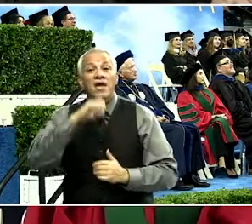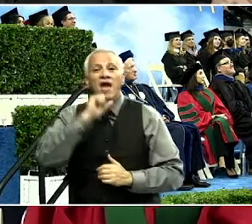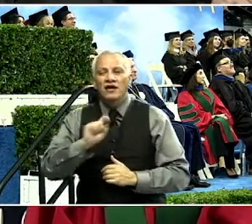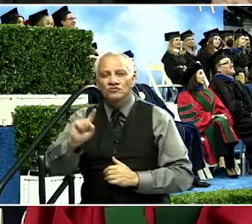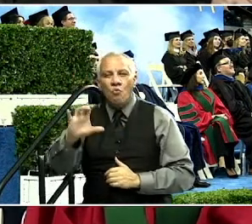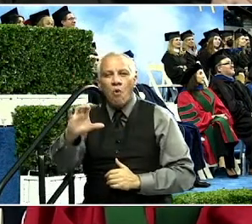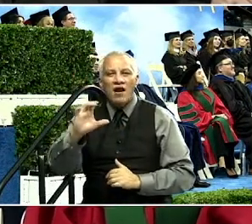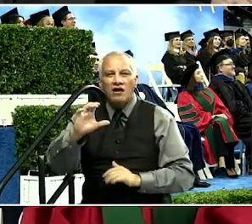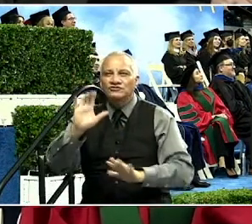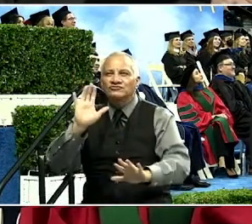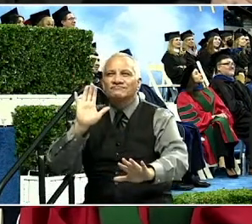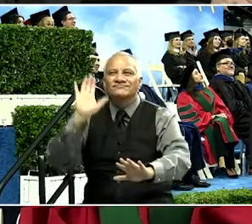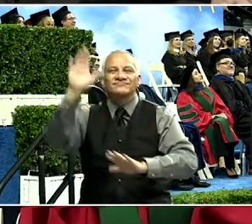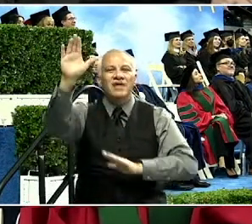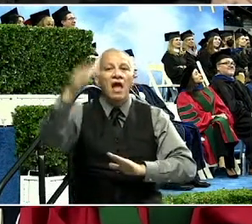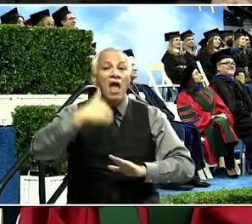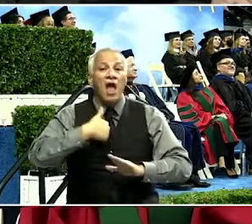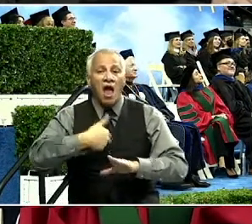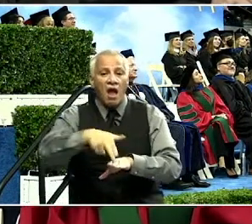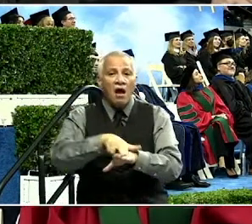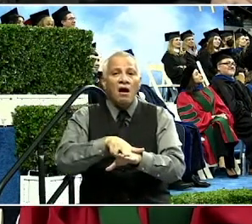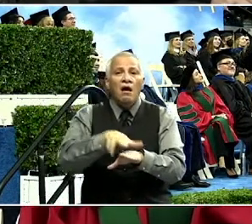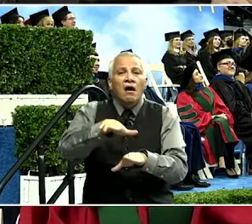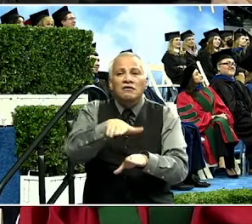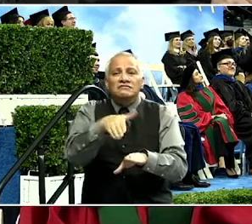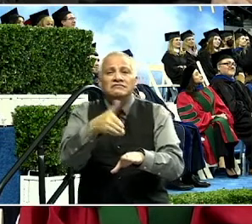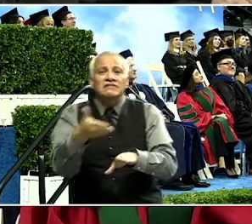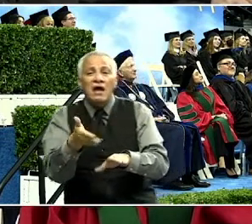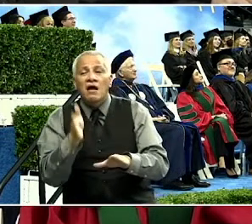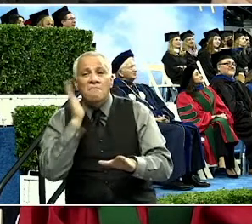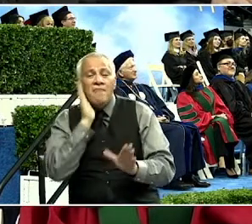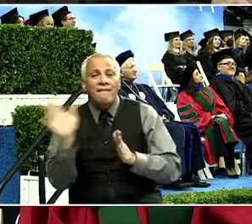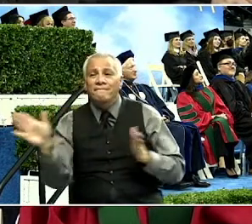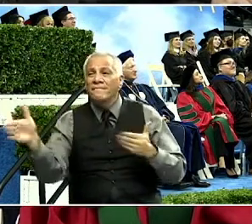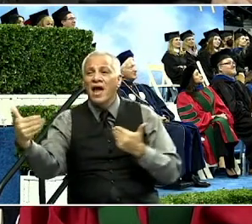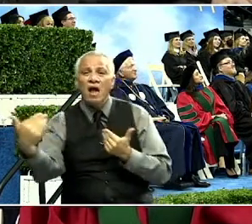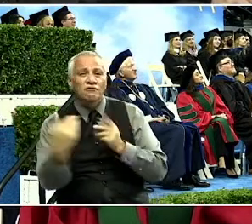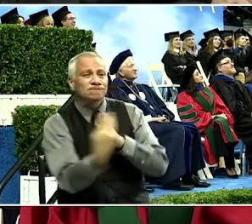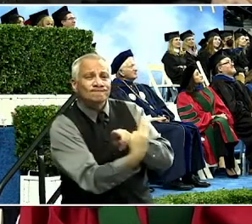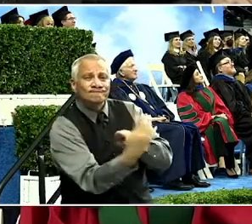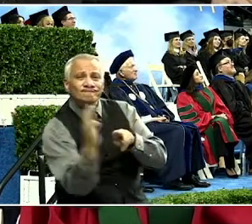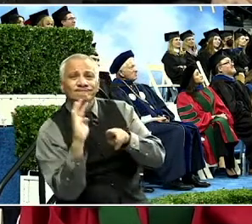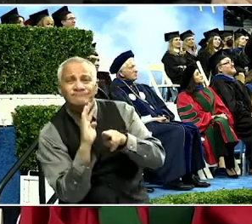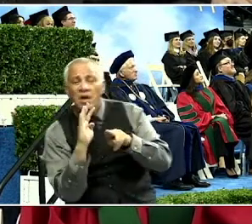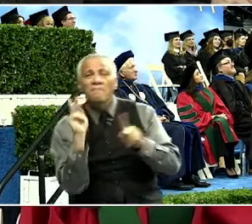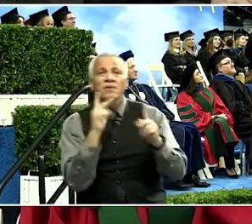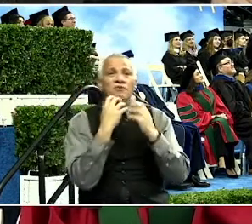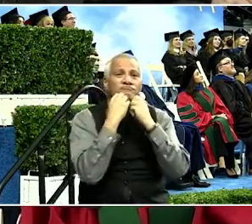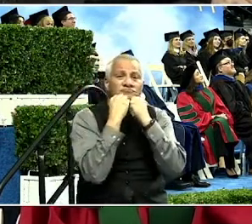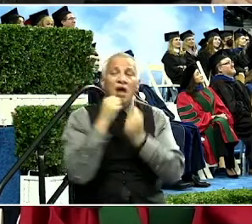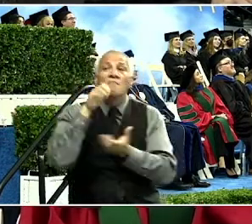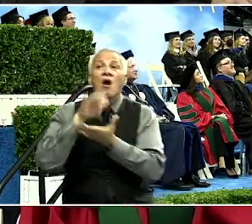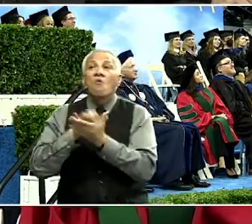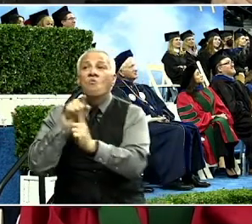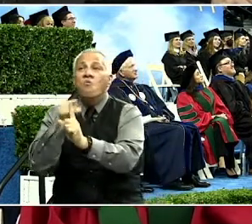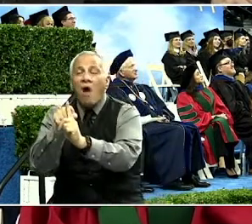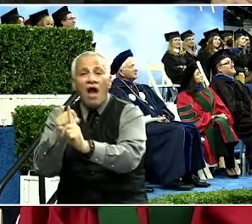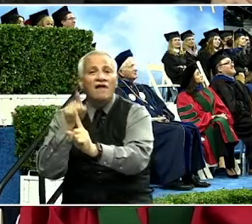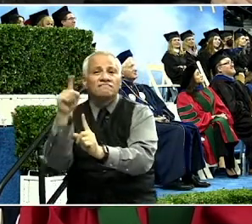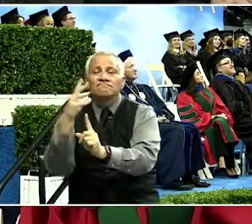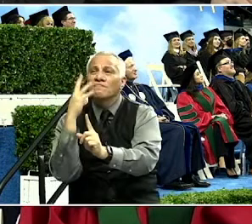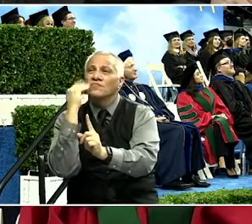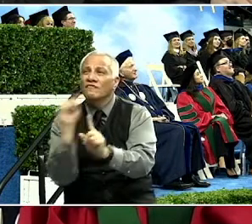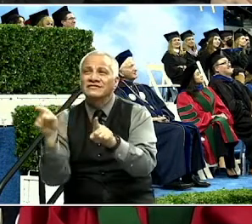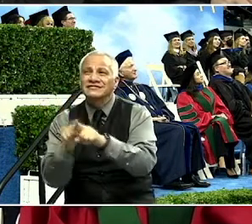years old, and I'm on my deathbed. I'm in my bedroom, surrounded by my loved ones, my wife, Jay, who is just as beautiful as the day we